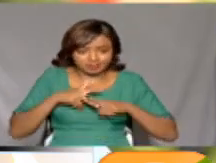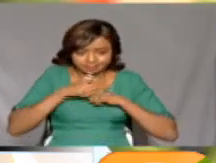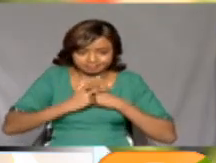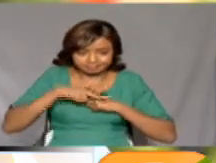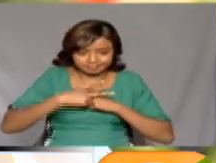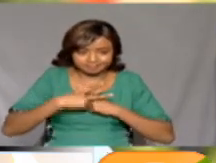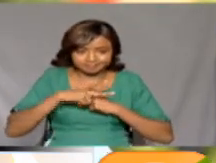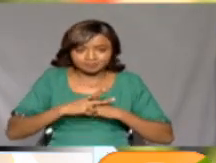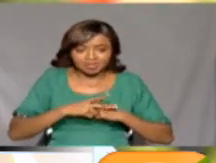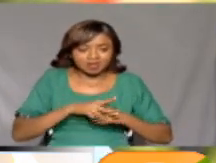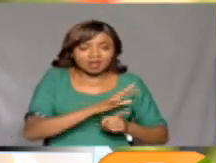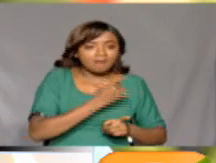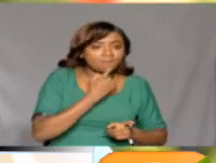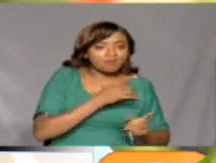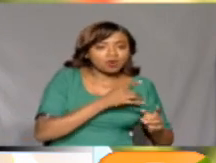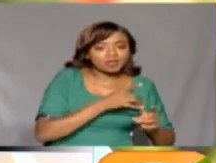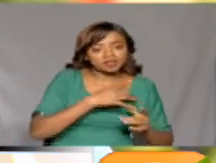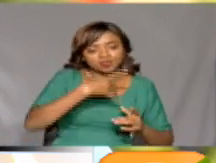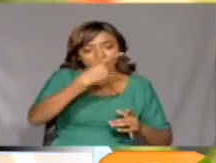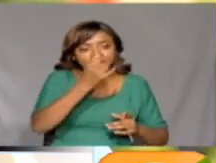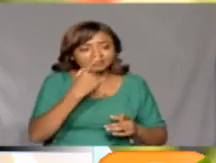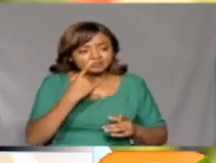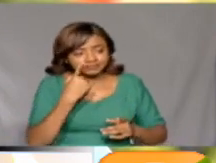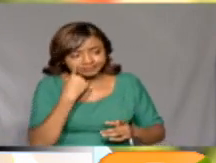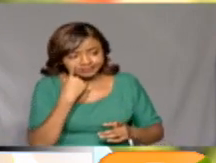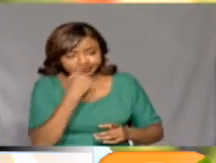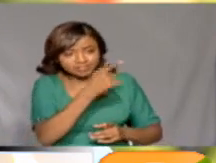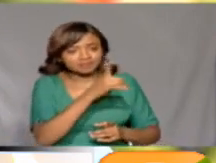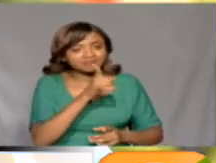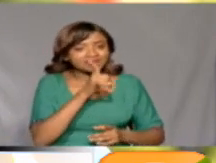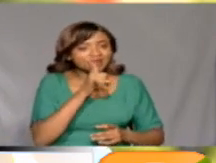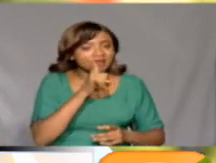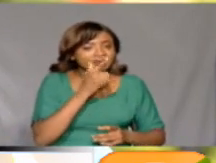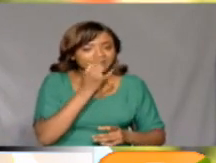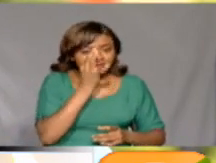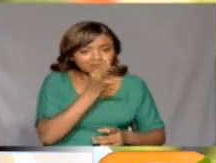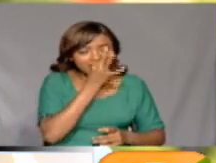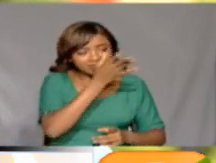And then he passes by London to see Kibaki.